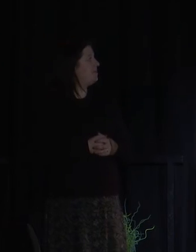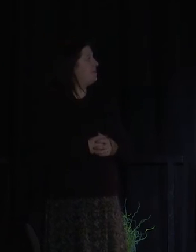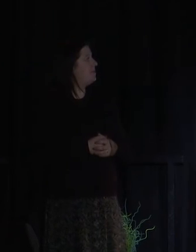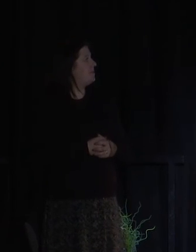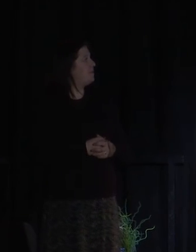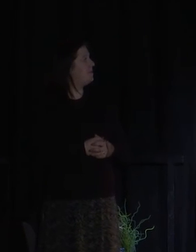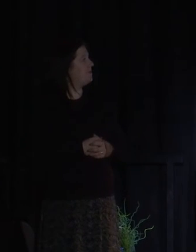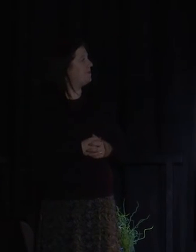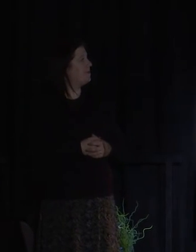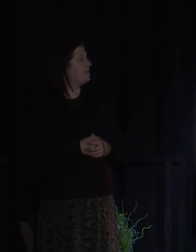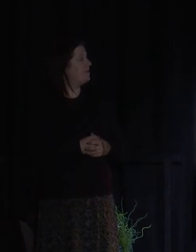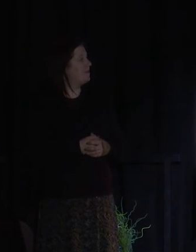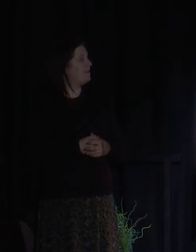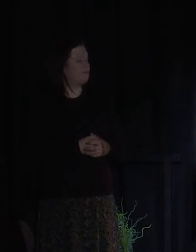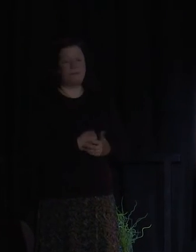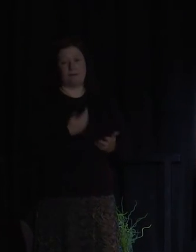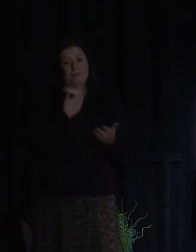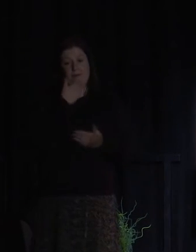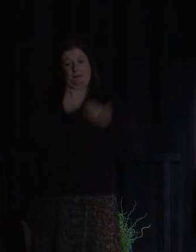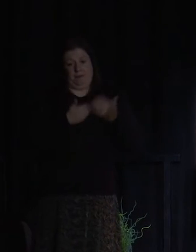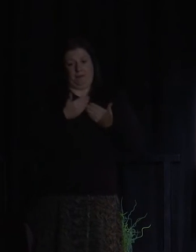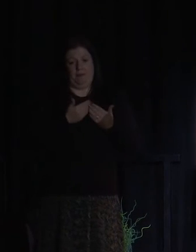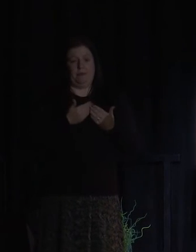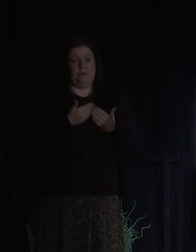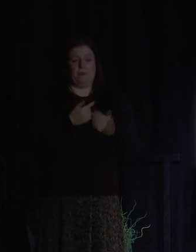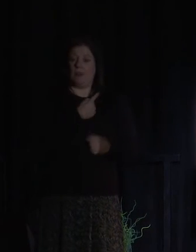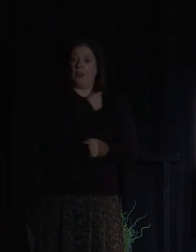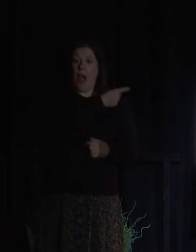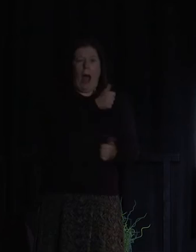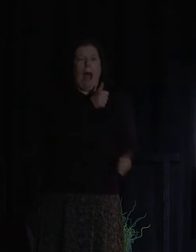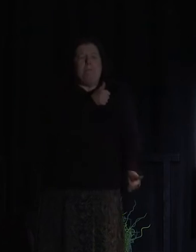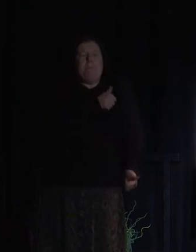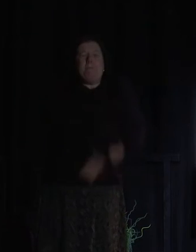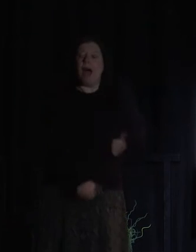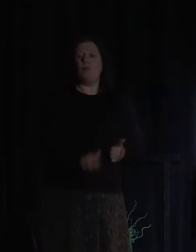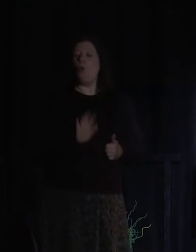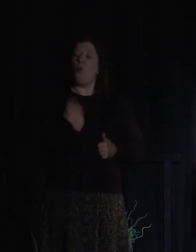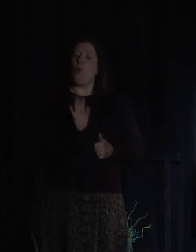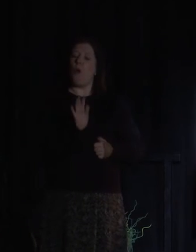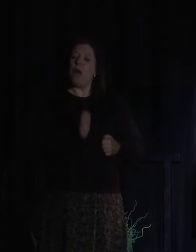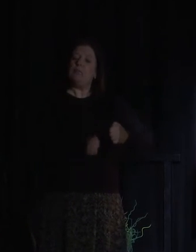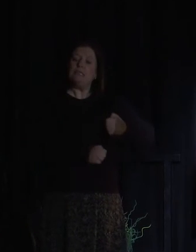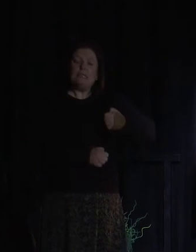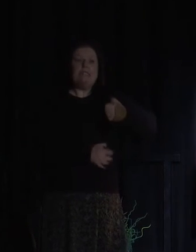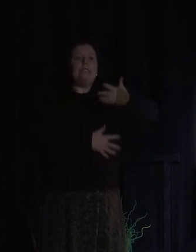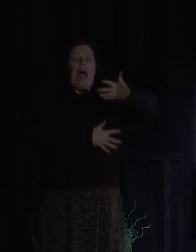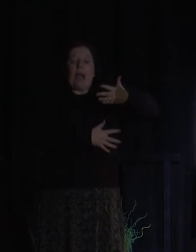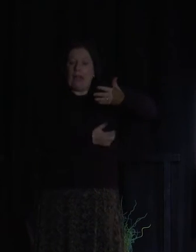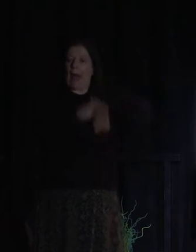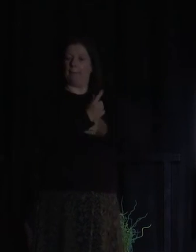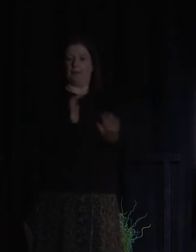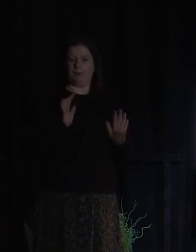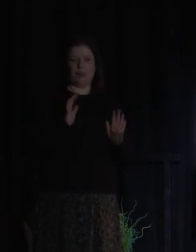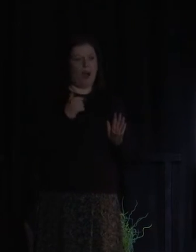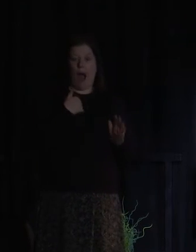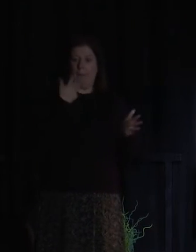my top 10 outdoor arts moments. What I'm just going to say about that is, I'm not saying these are the best shows. These are just 10 moments. When I first did